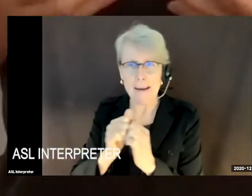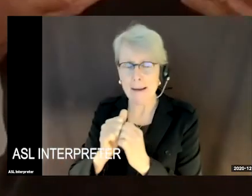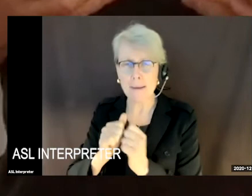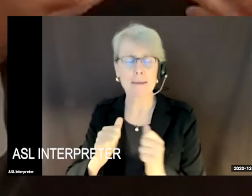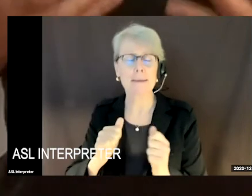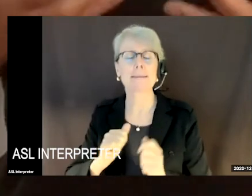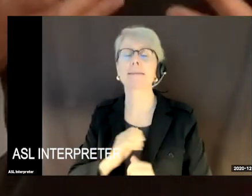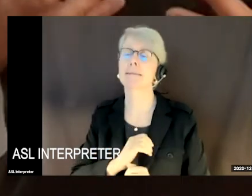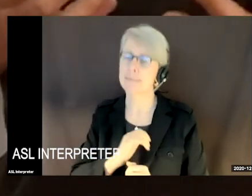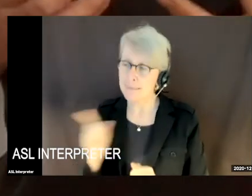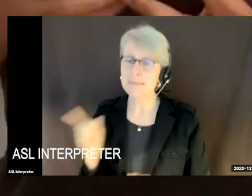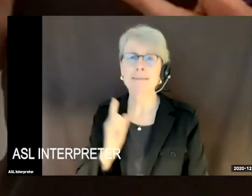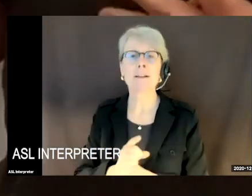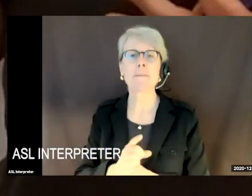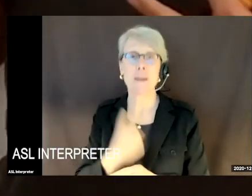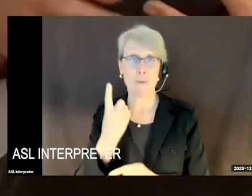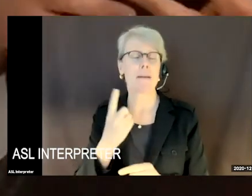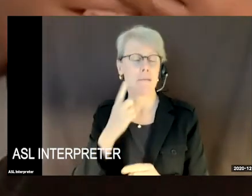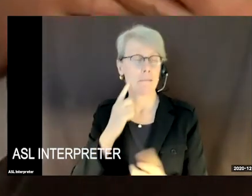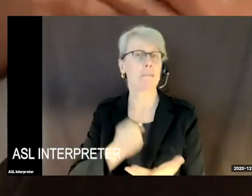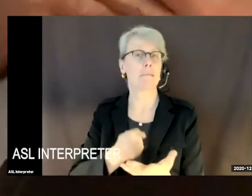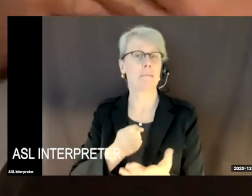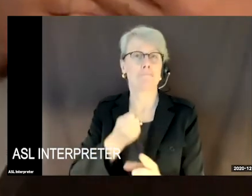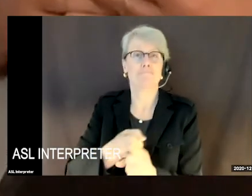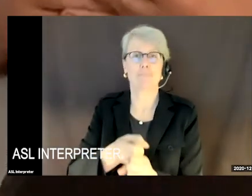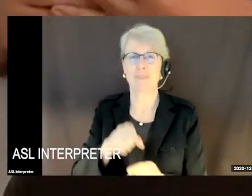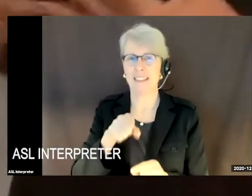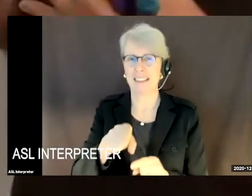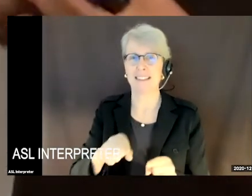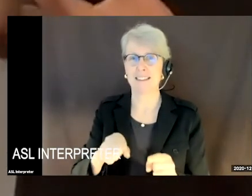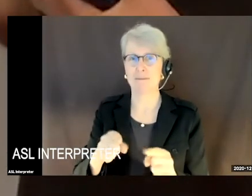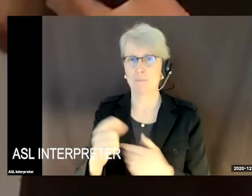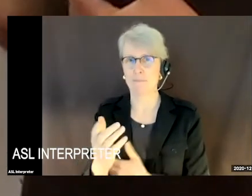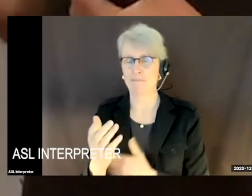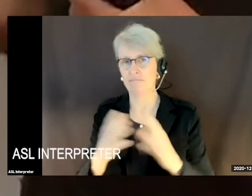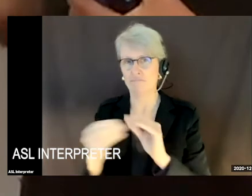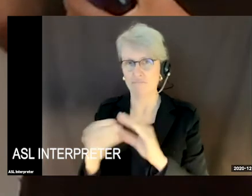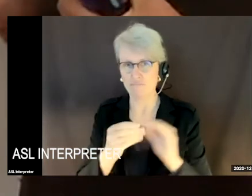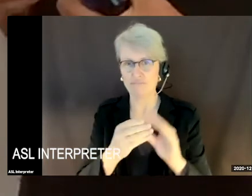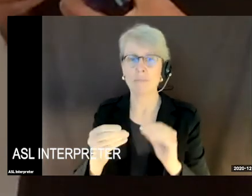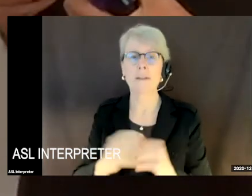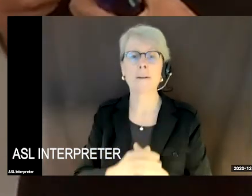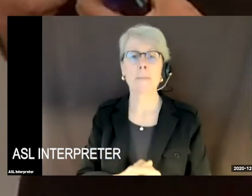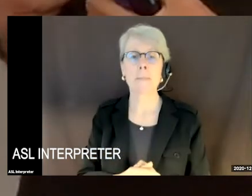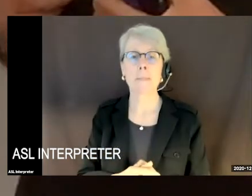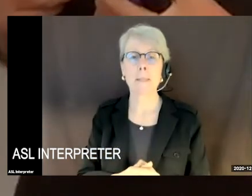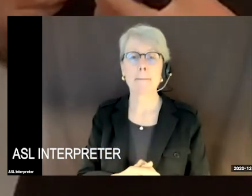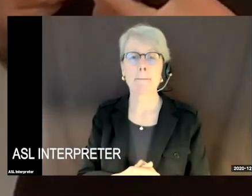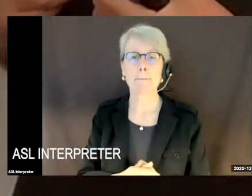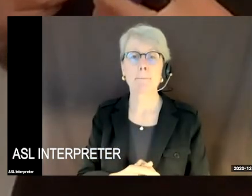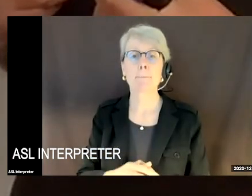trying to do a good job, right? Which I hadn't been able to see all morning. So that was one story that came up as I was